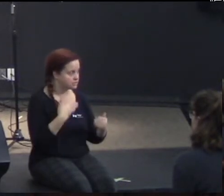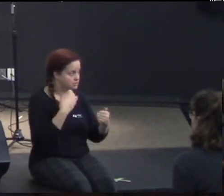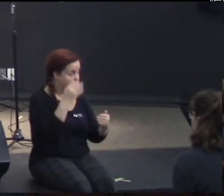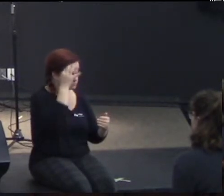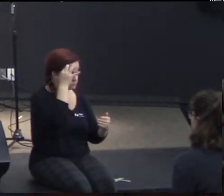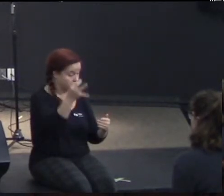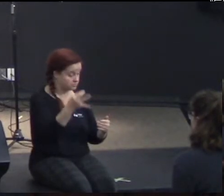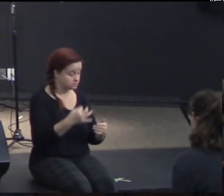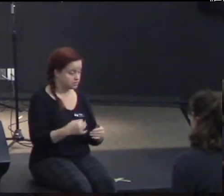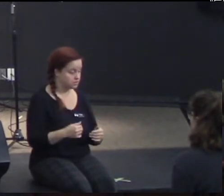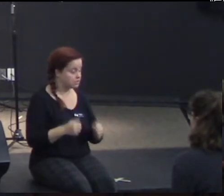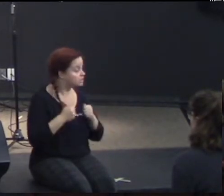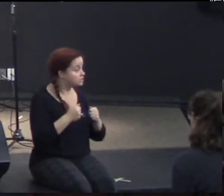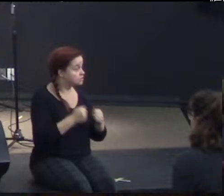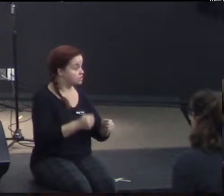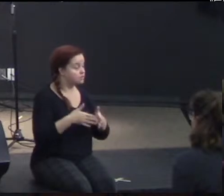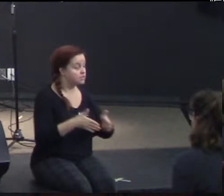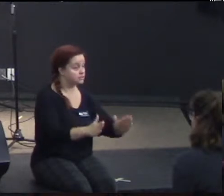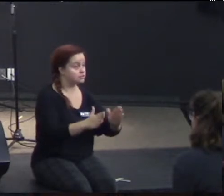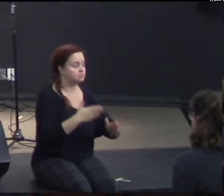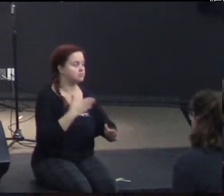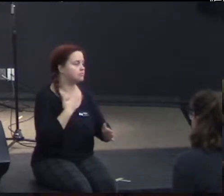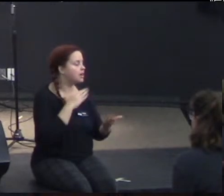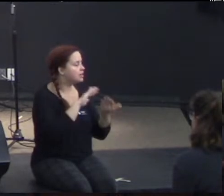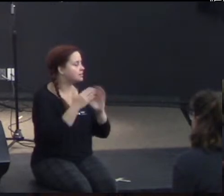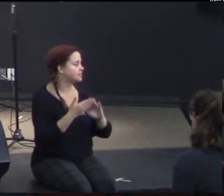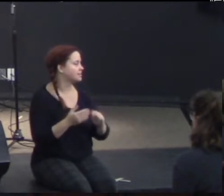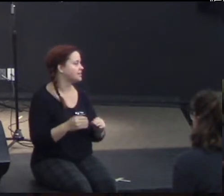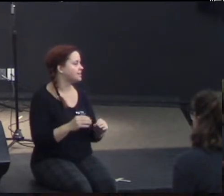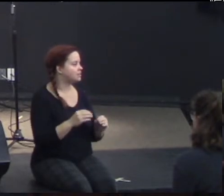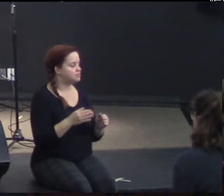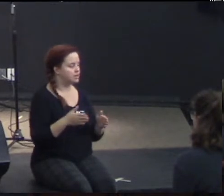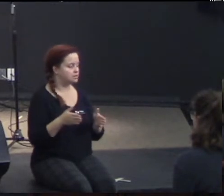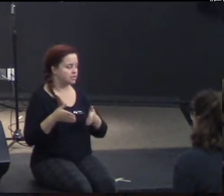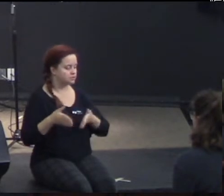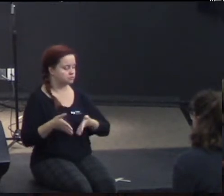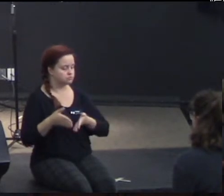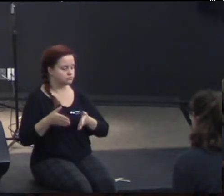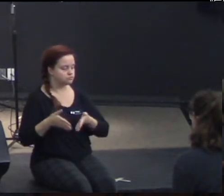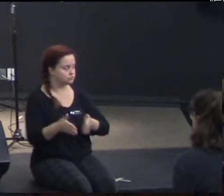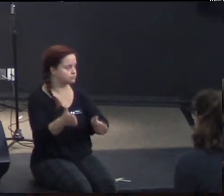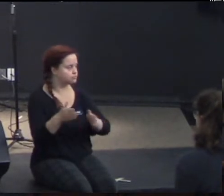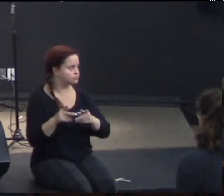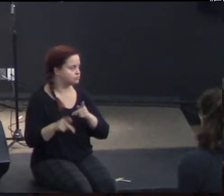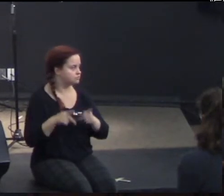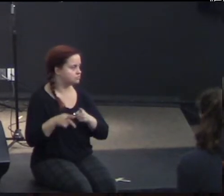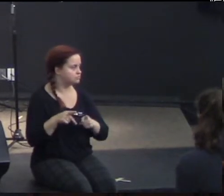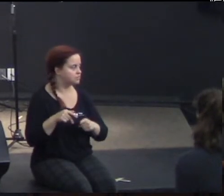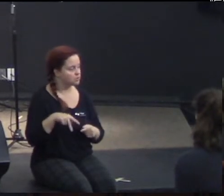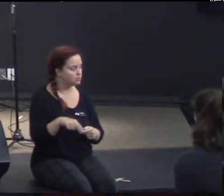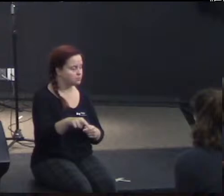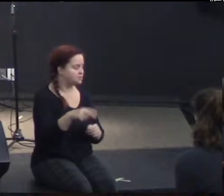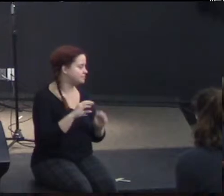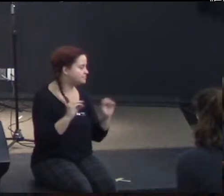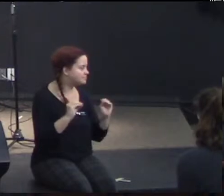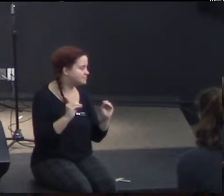And driving down the road. My neighborhood has no sidewalk, so it wasn't like I was being foolish. I had no other choice.